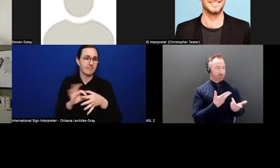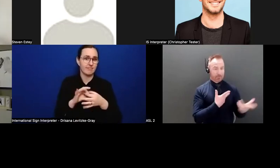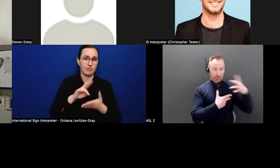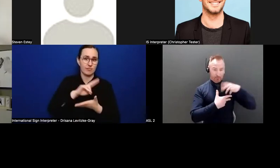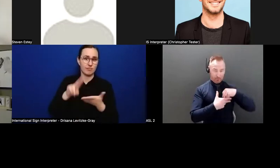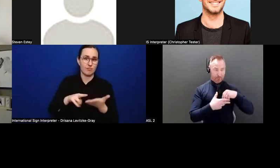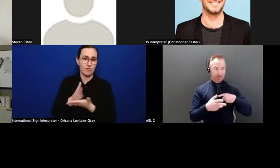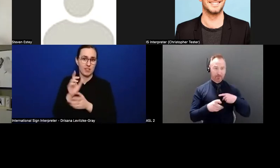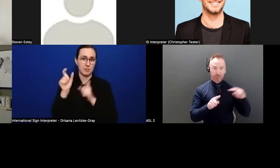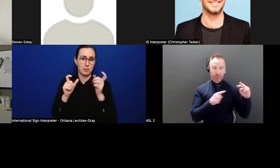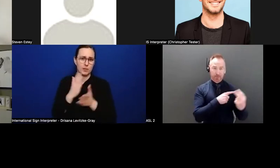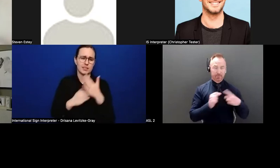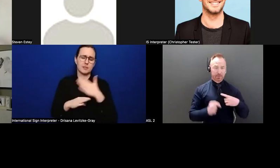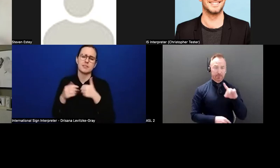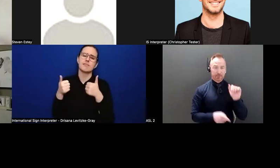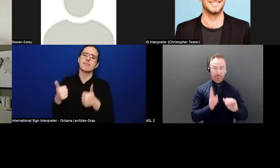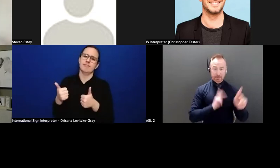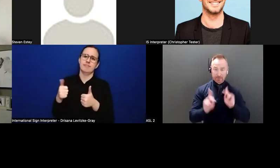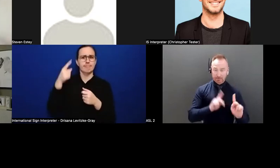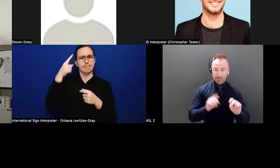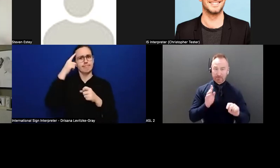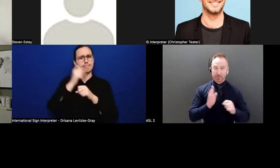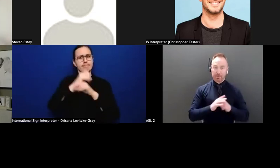difficult times. Thank you.